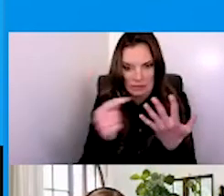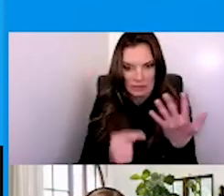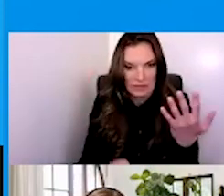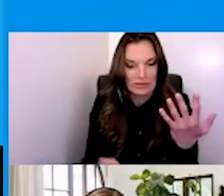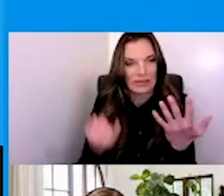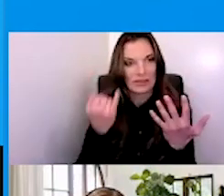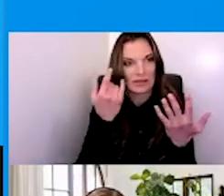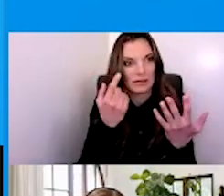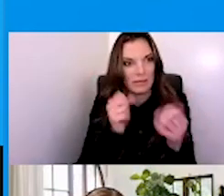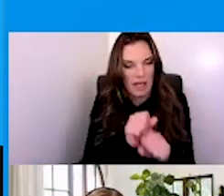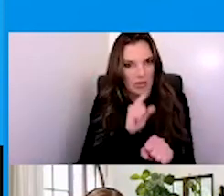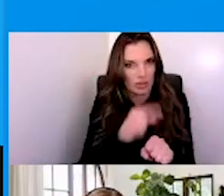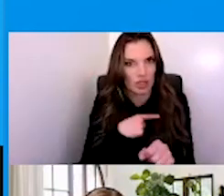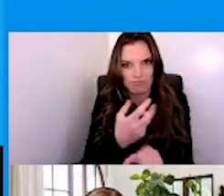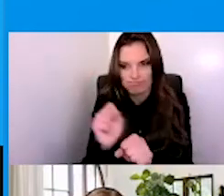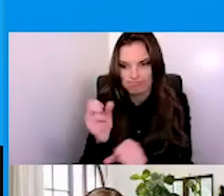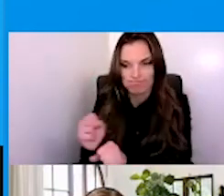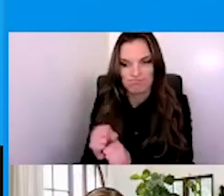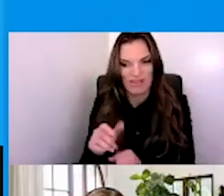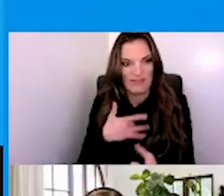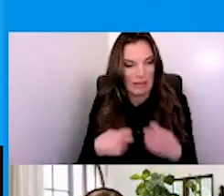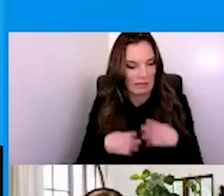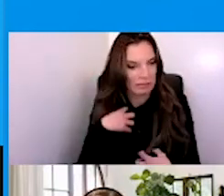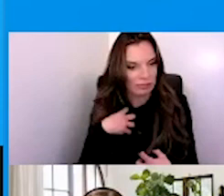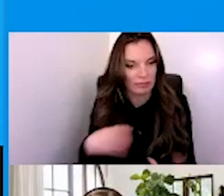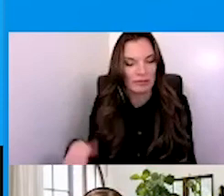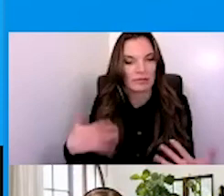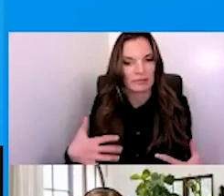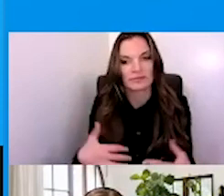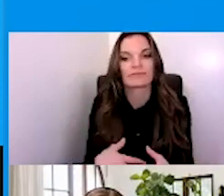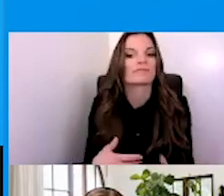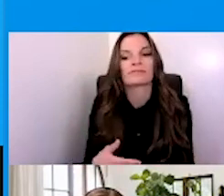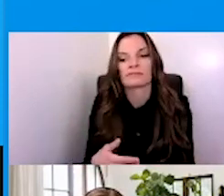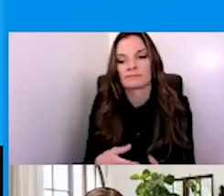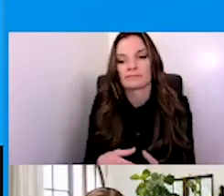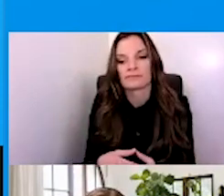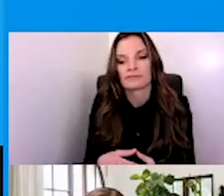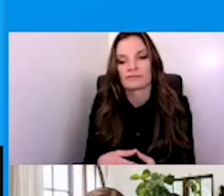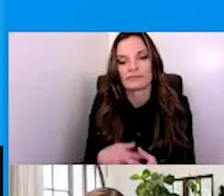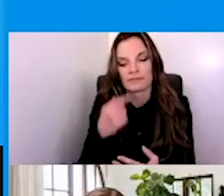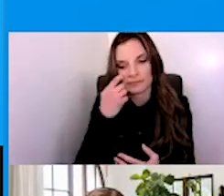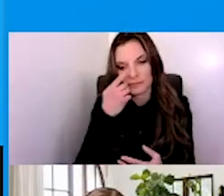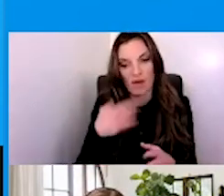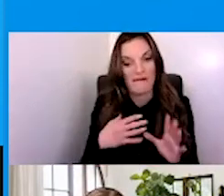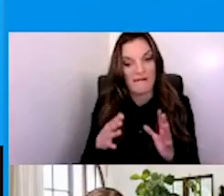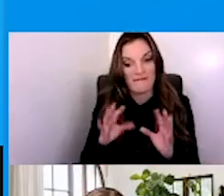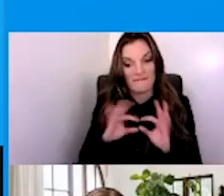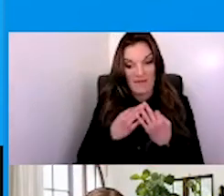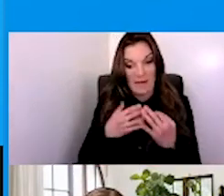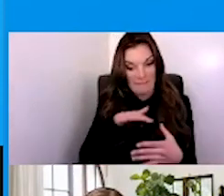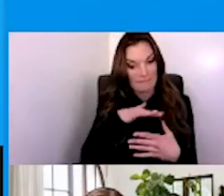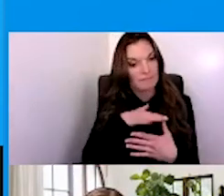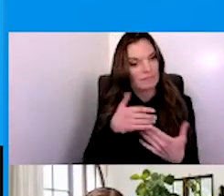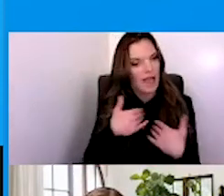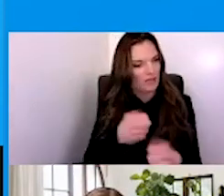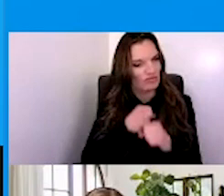hits. I think about just how many strengths we have as a family, but also how many vulnerabilities we